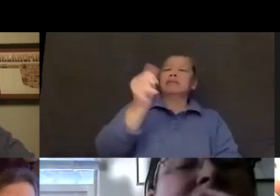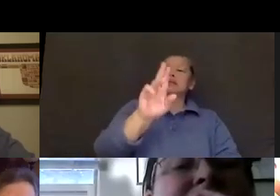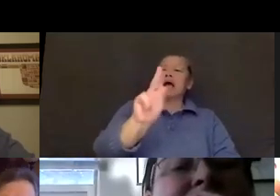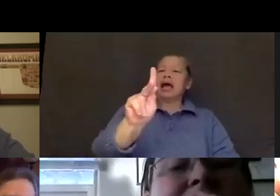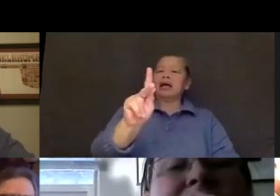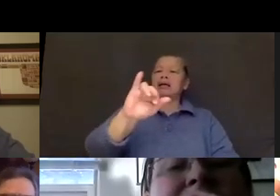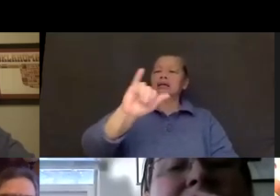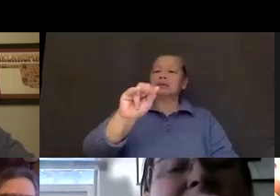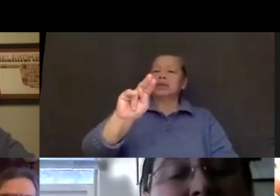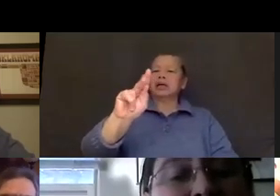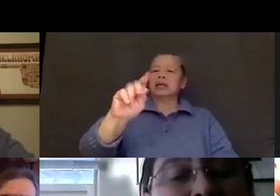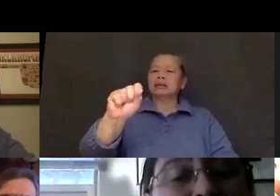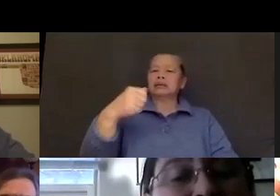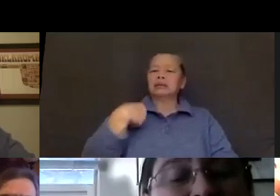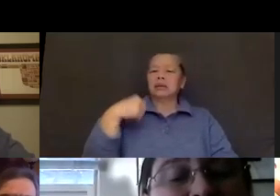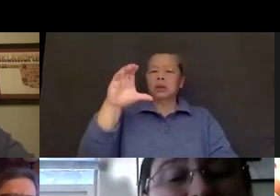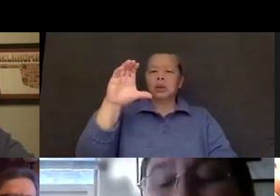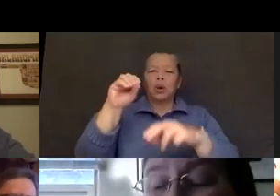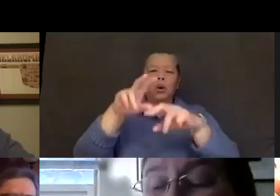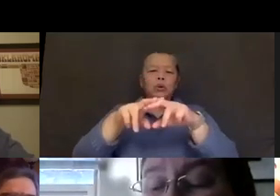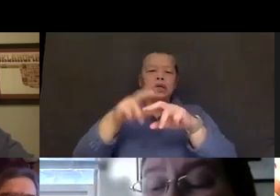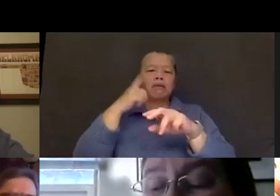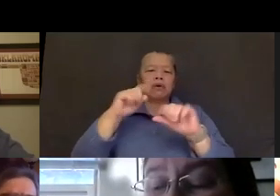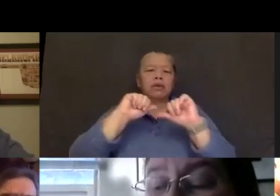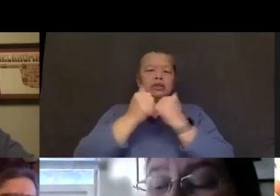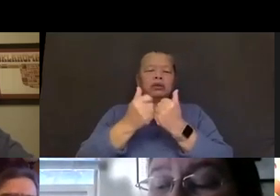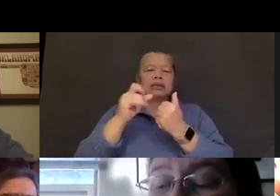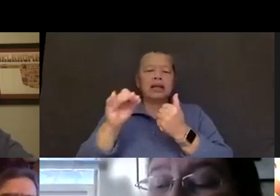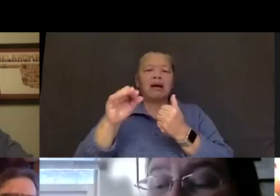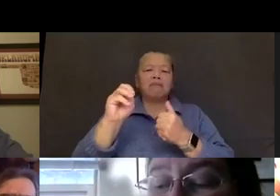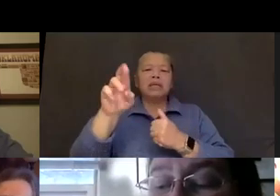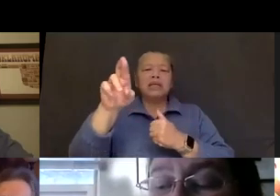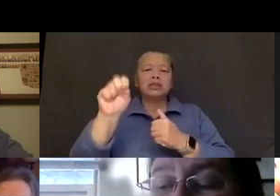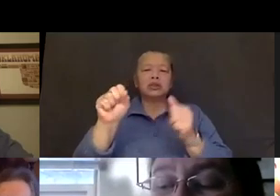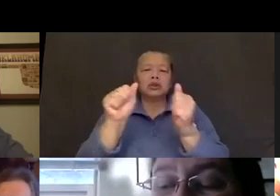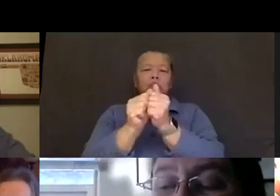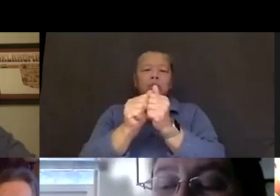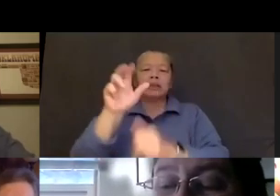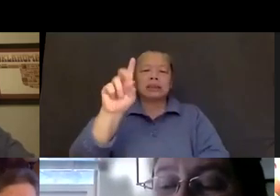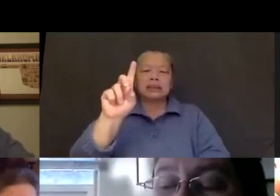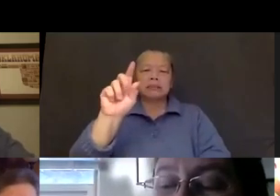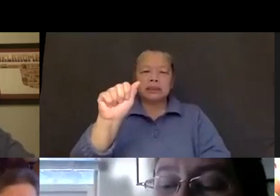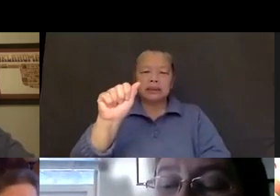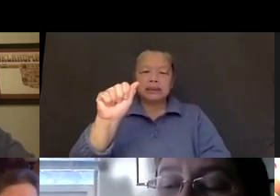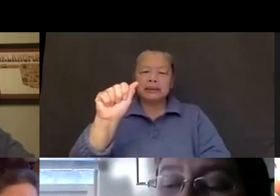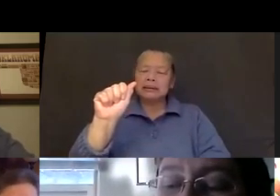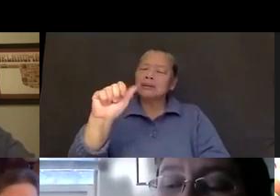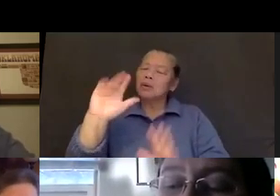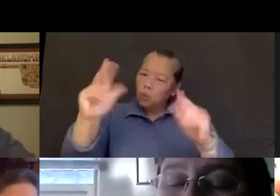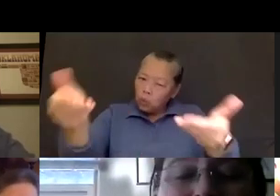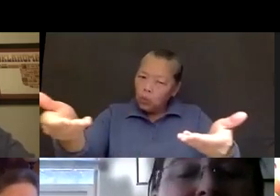I am co-chair of the Association of Ministers with Disabilities. And welcome to